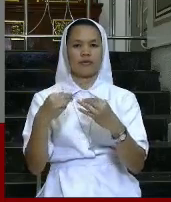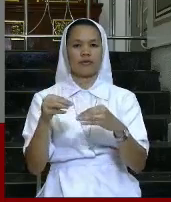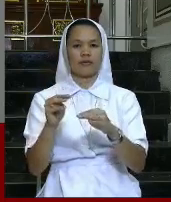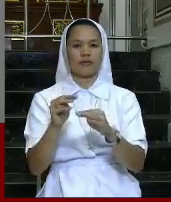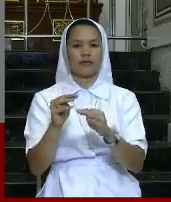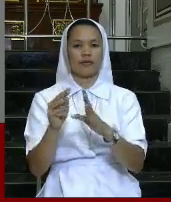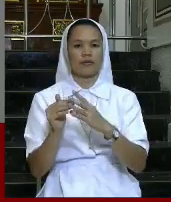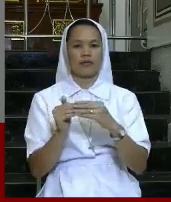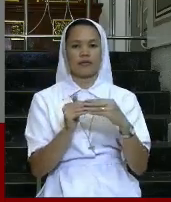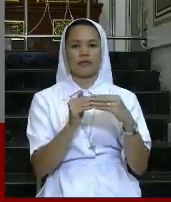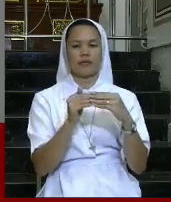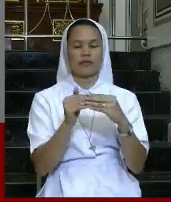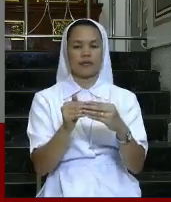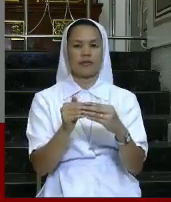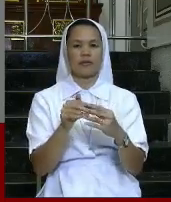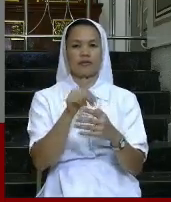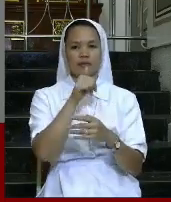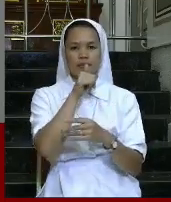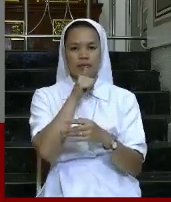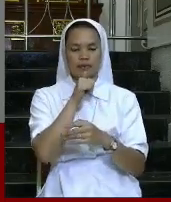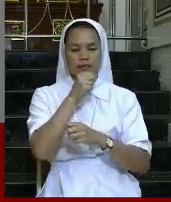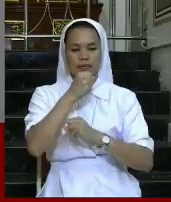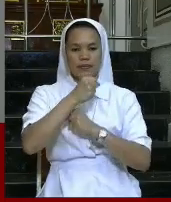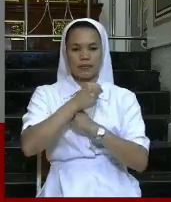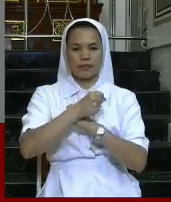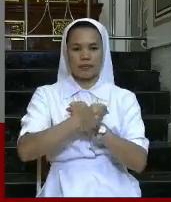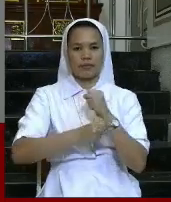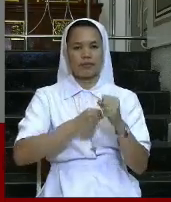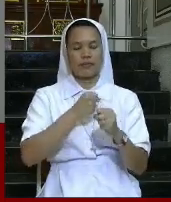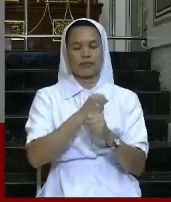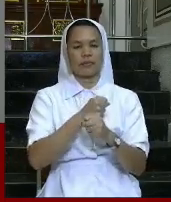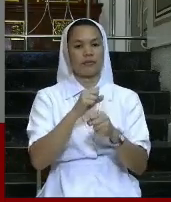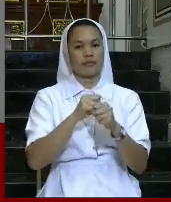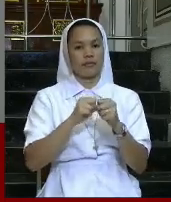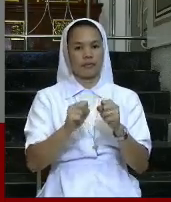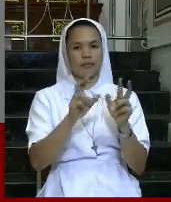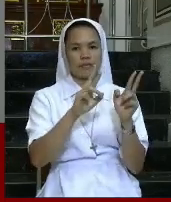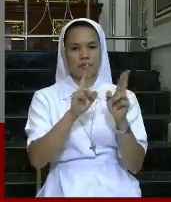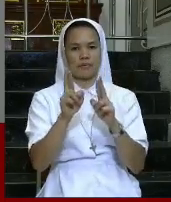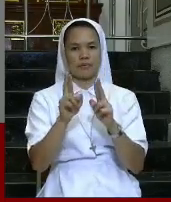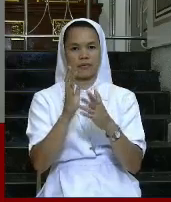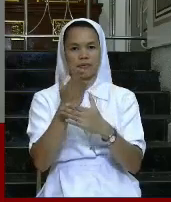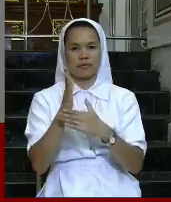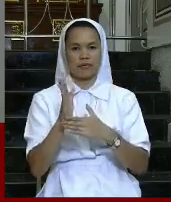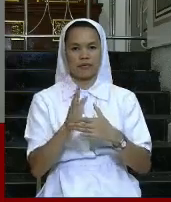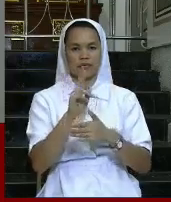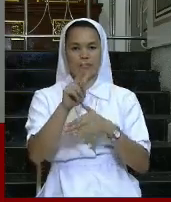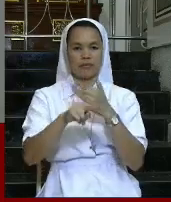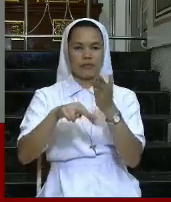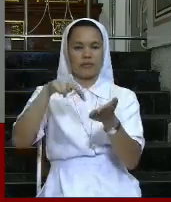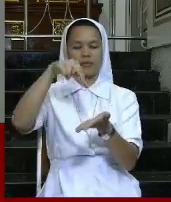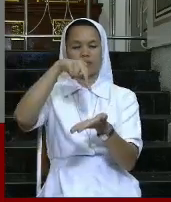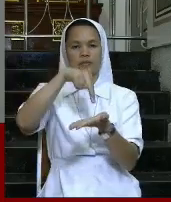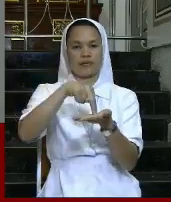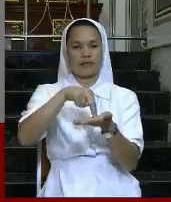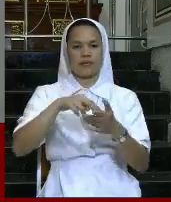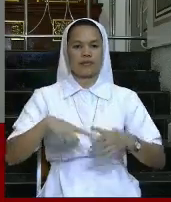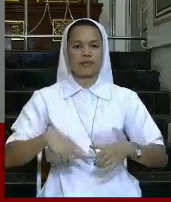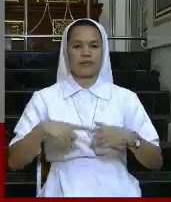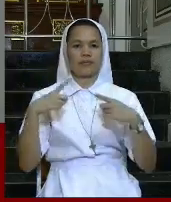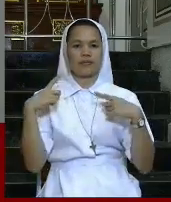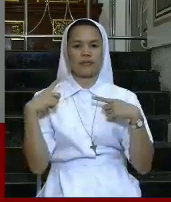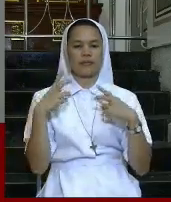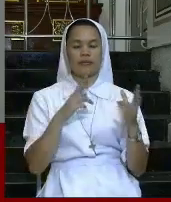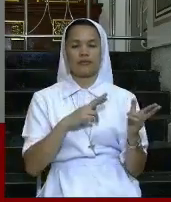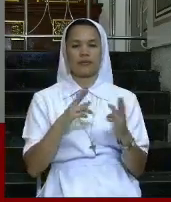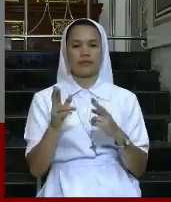heed his lesson of patient suffering and so merit a share in his resurrection, who lives and